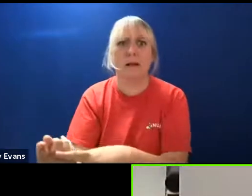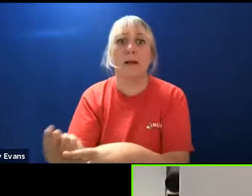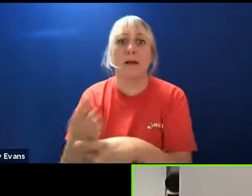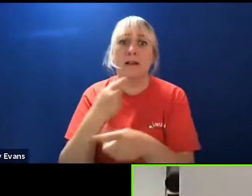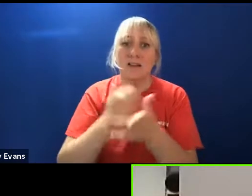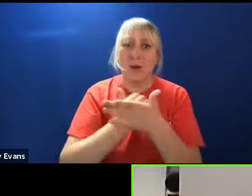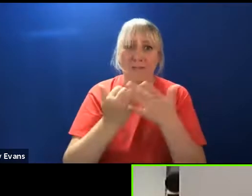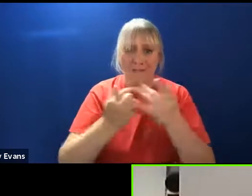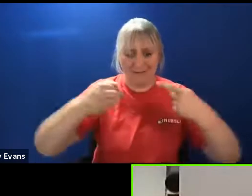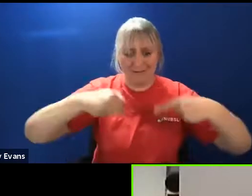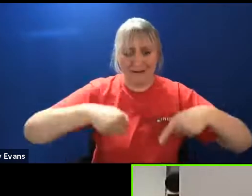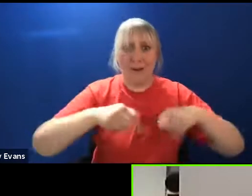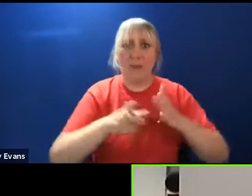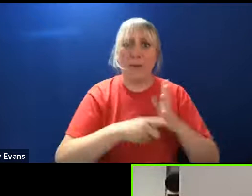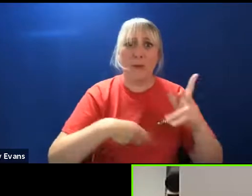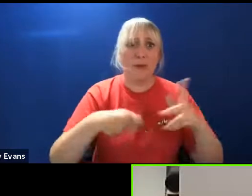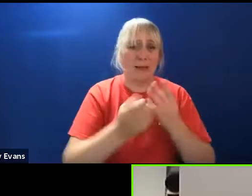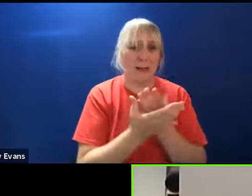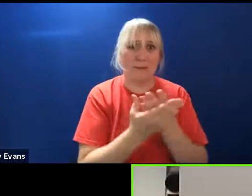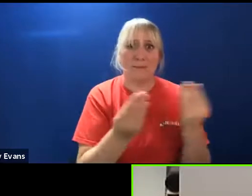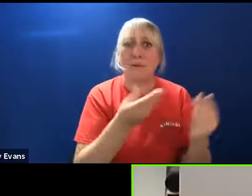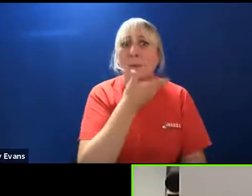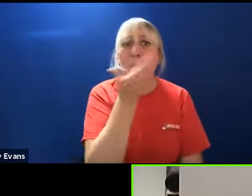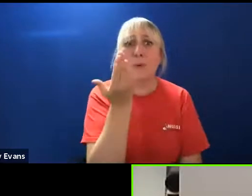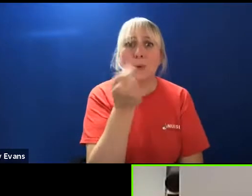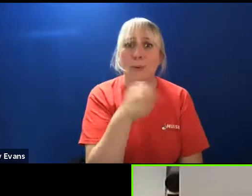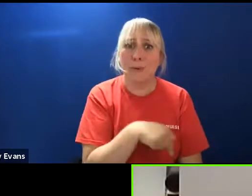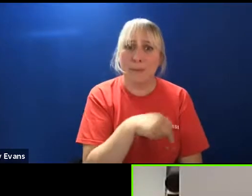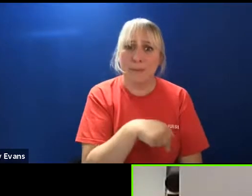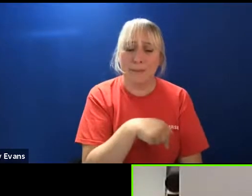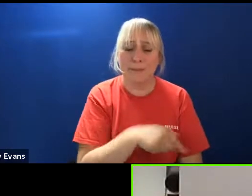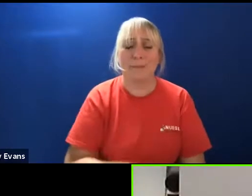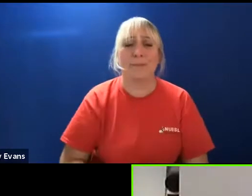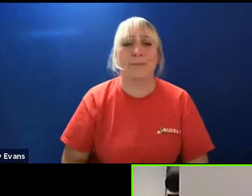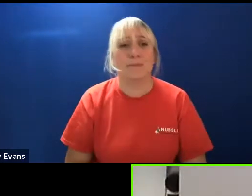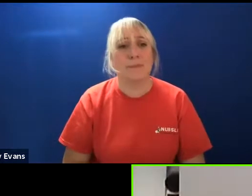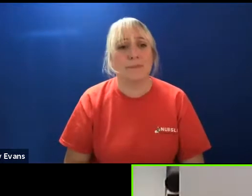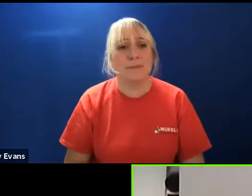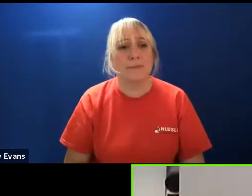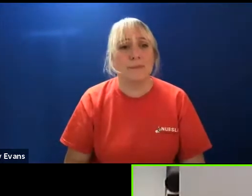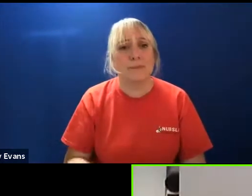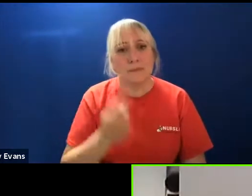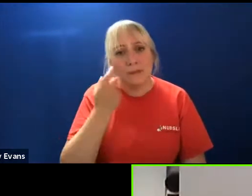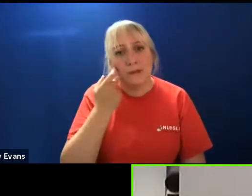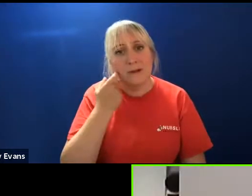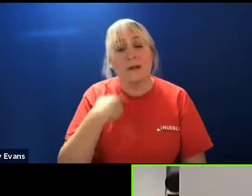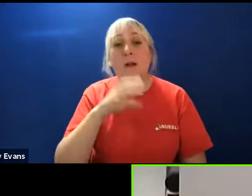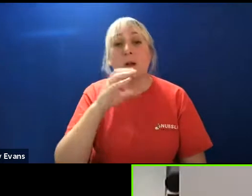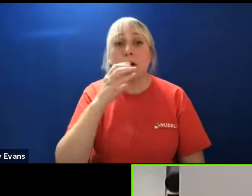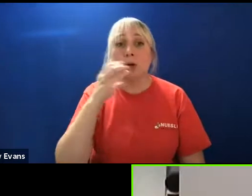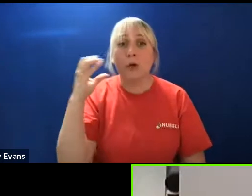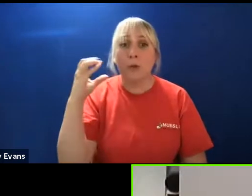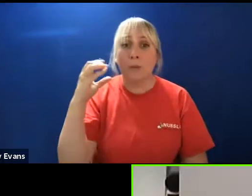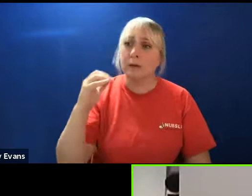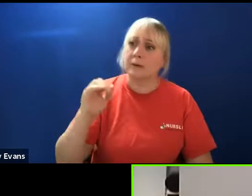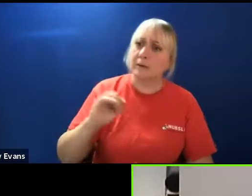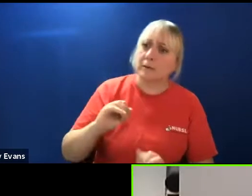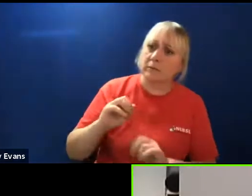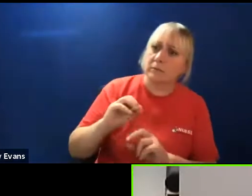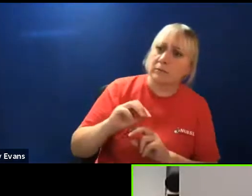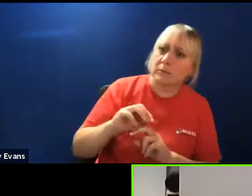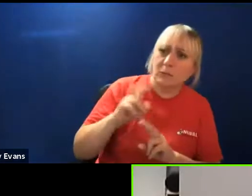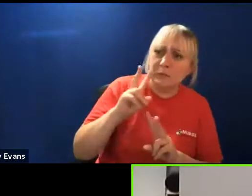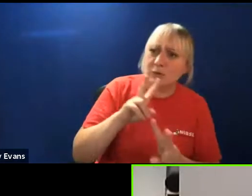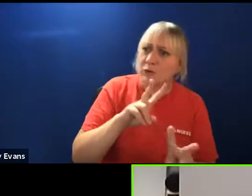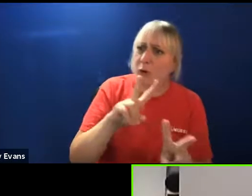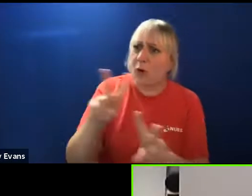our schools here in the UK. And the other part of Cuban life, which was really evident during our visit, was a real sense